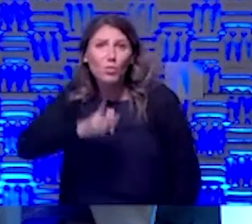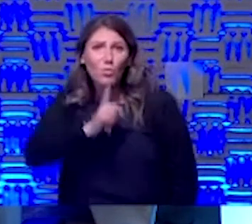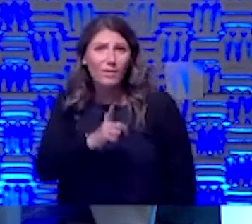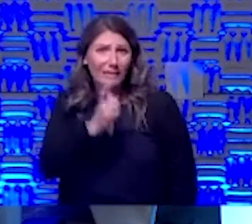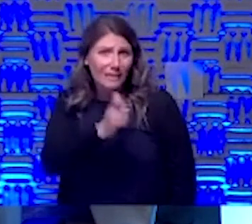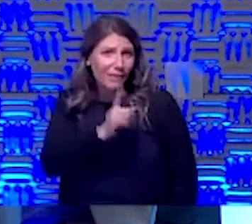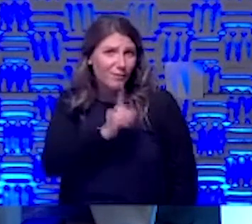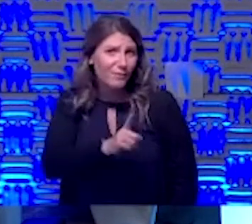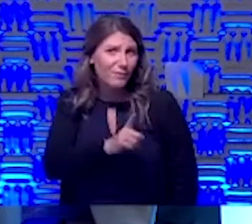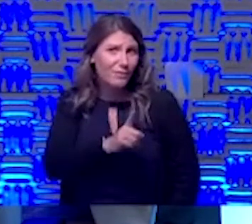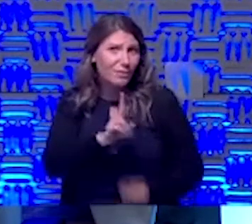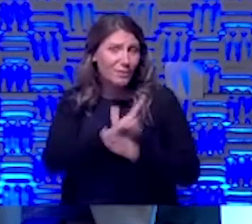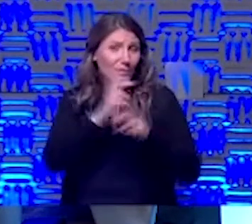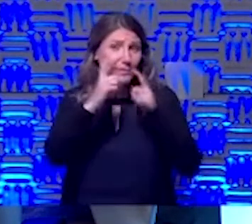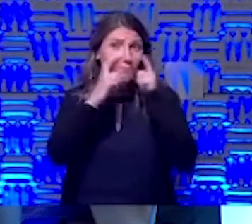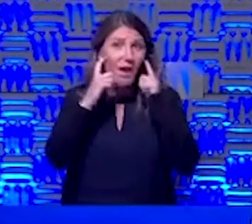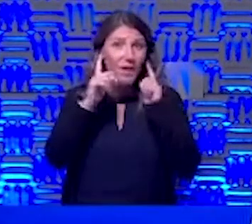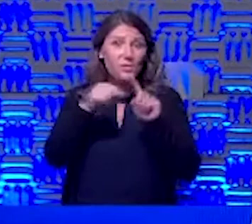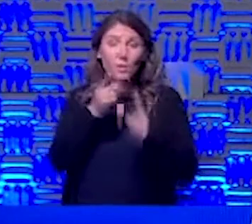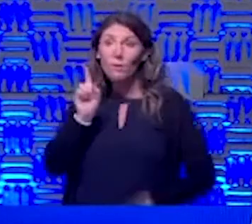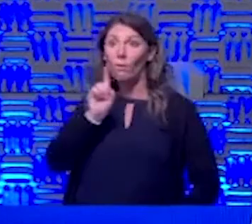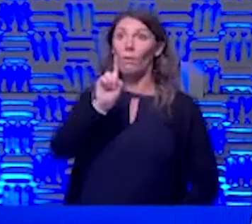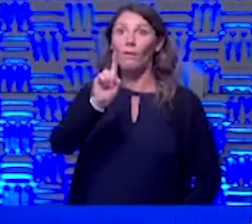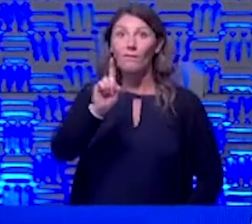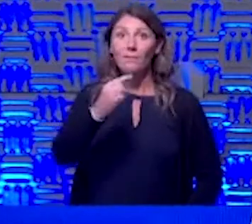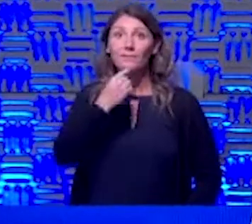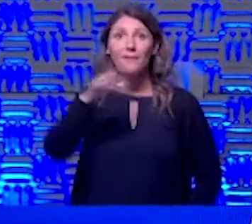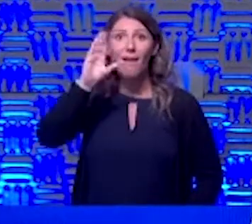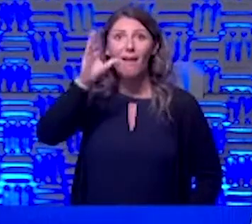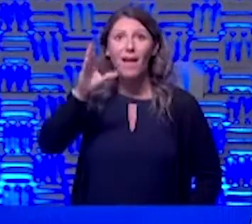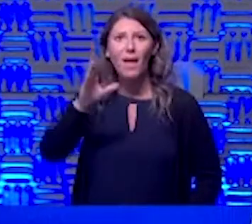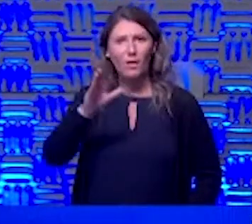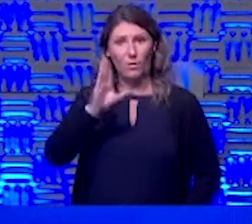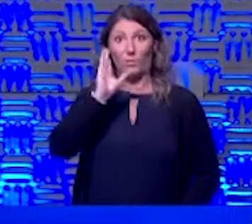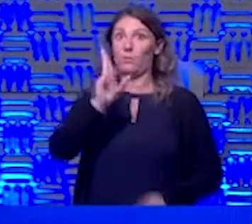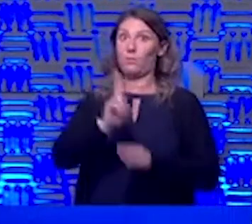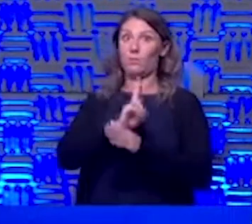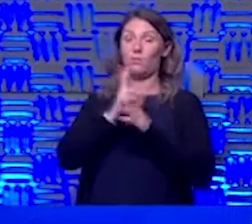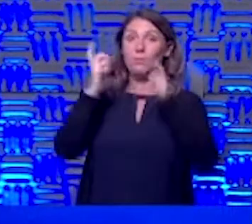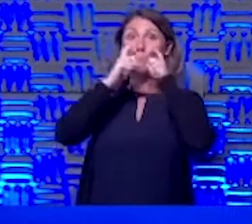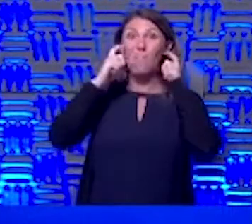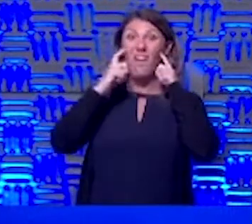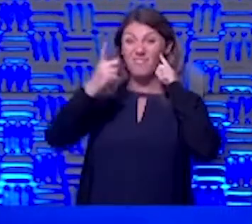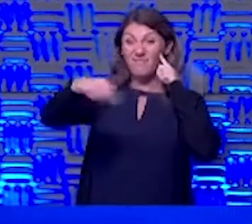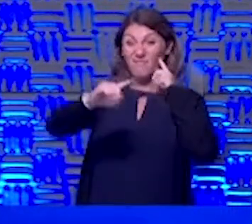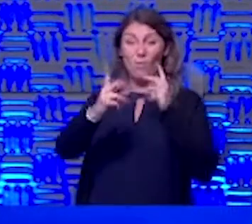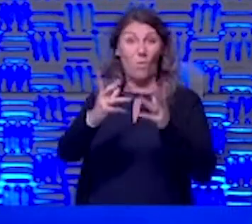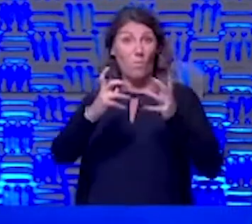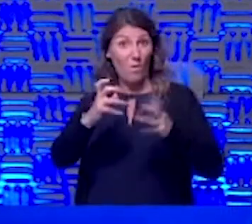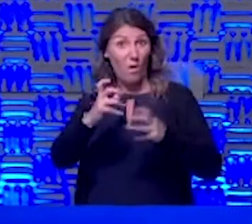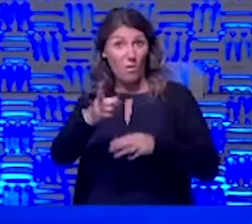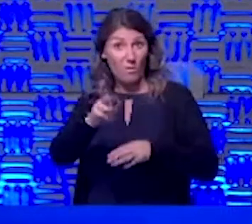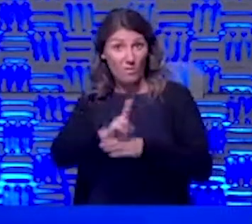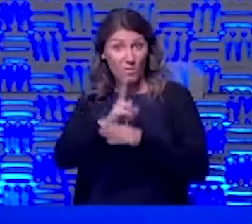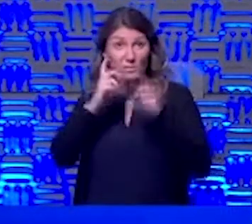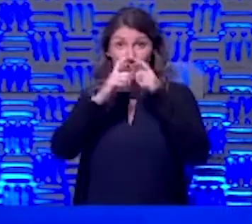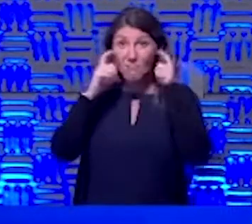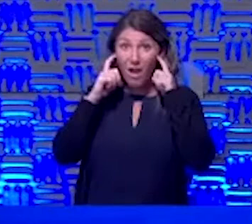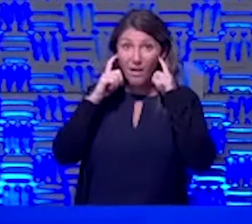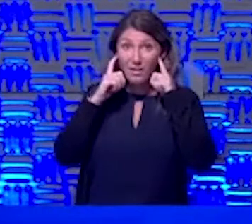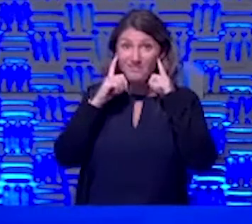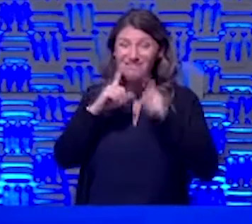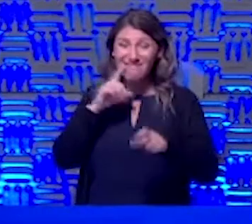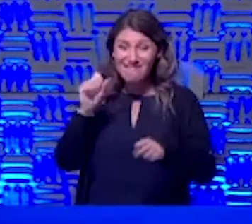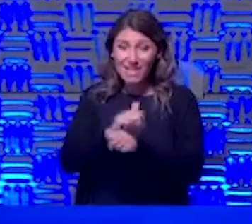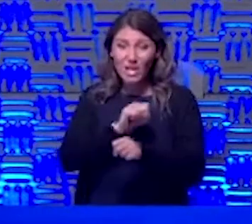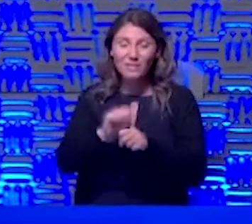not wear a mask when you're going to go up and say hi to those guys? Well, of course you are. And of course, they're going to want you to wear a mask. And I can guarantee